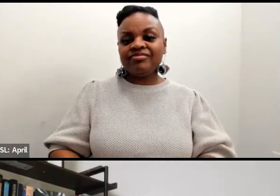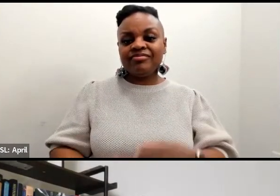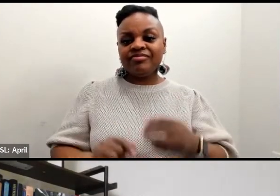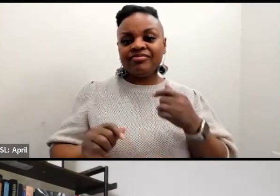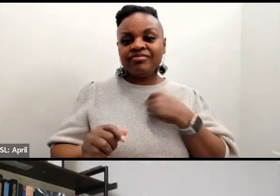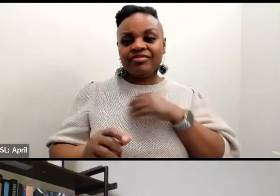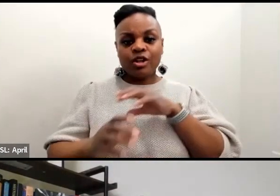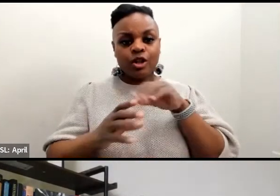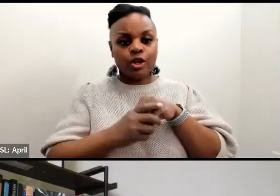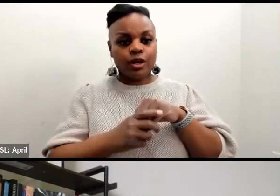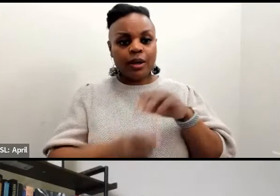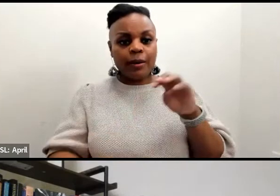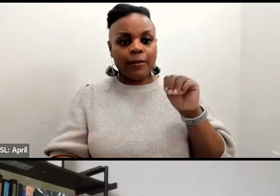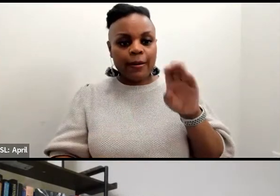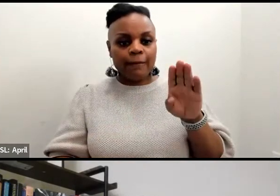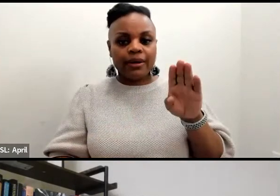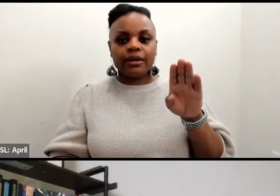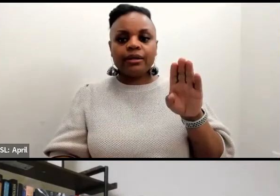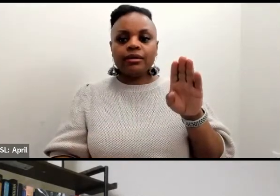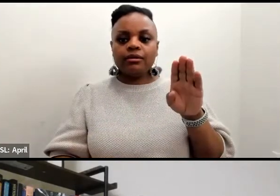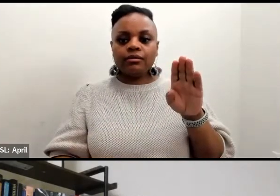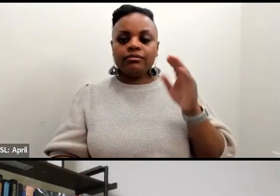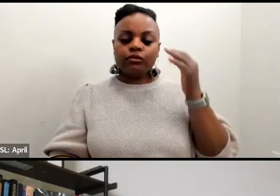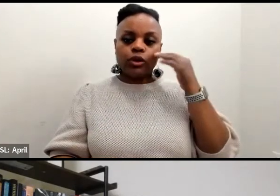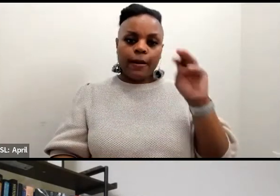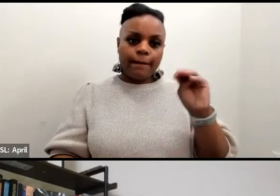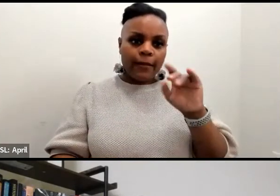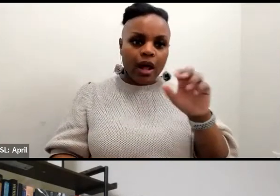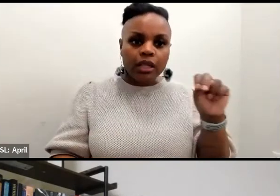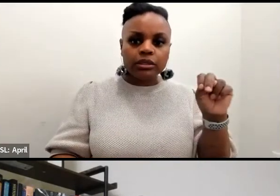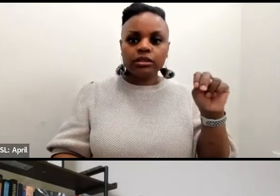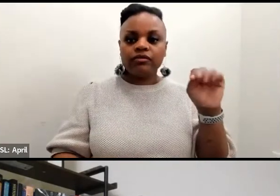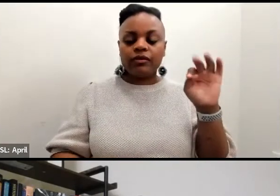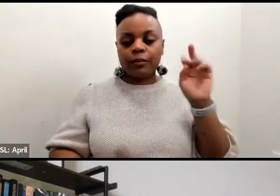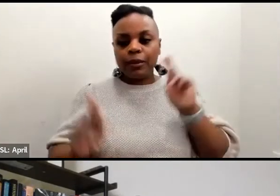were millions of people ready to follow and obey them?